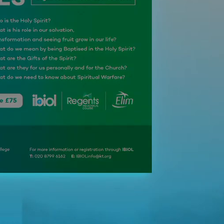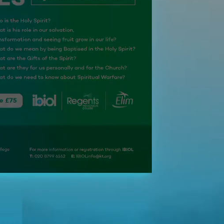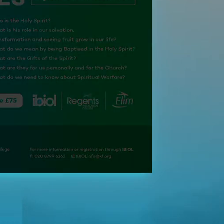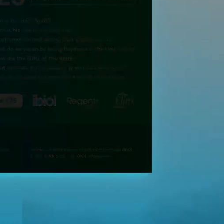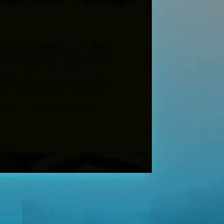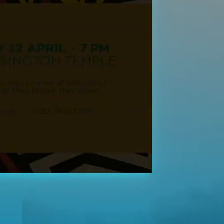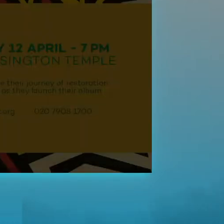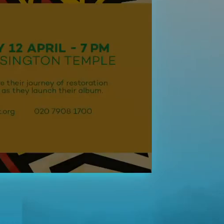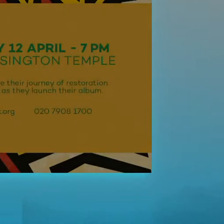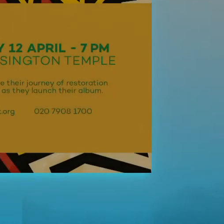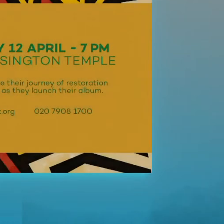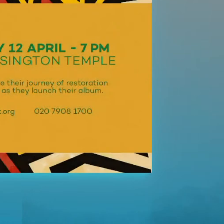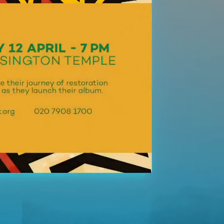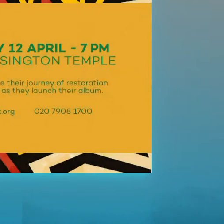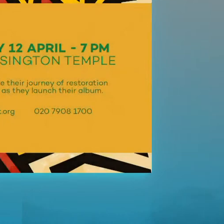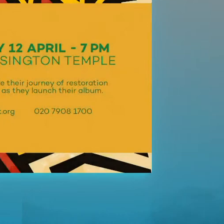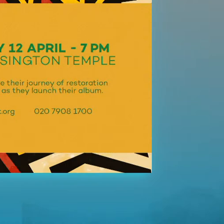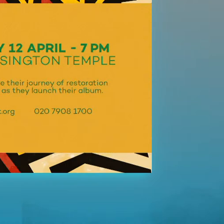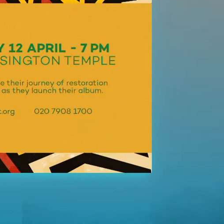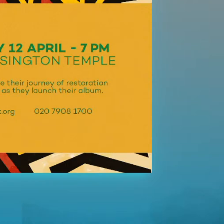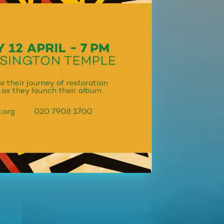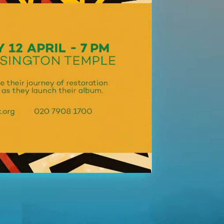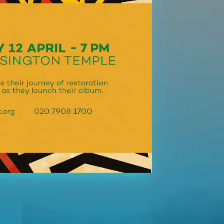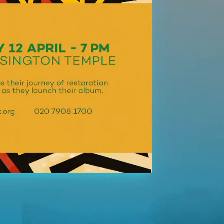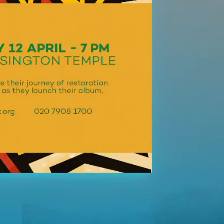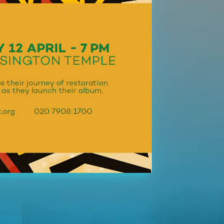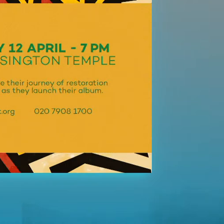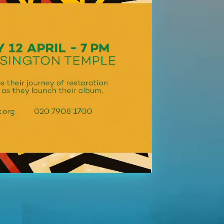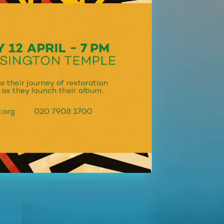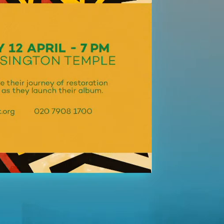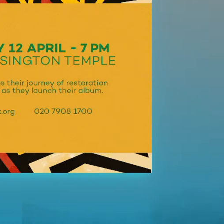Who is holding up the moon?